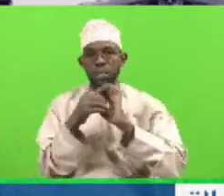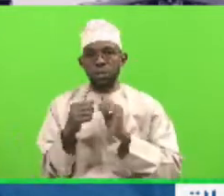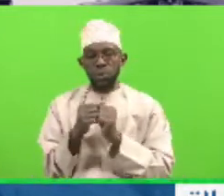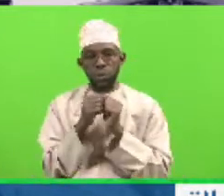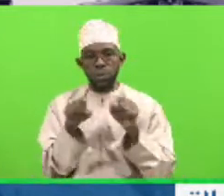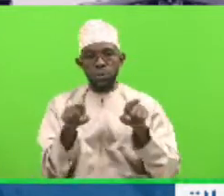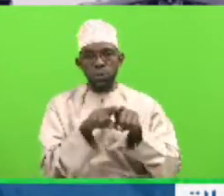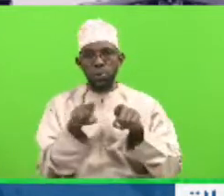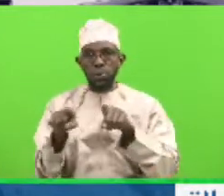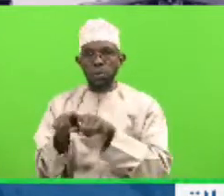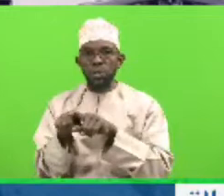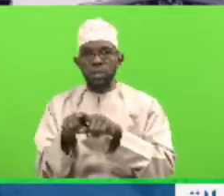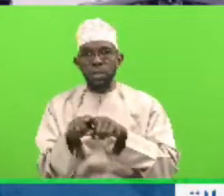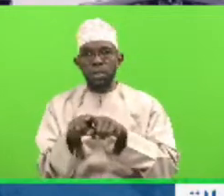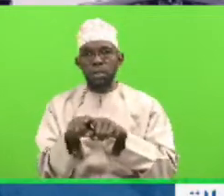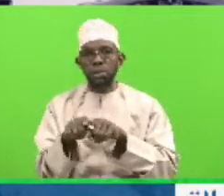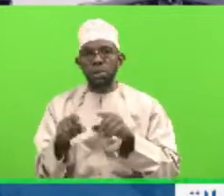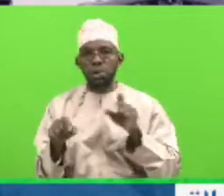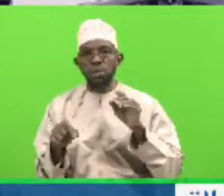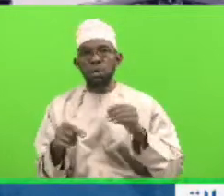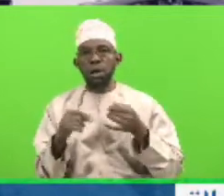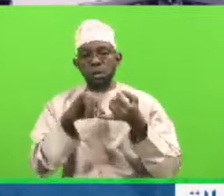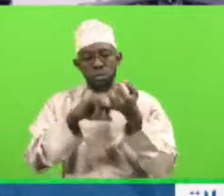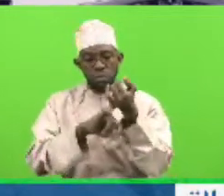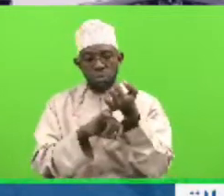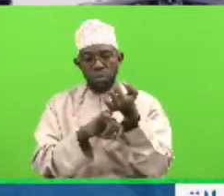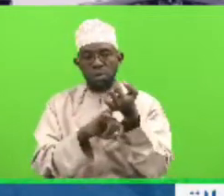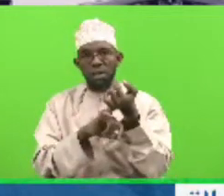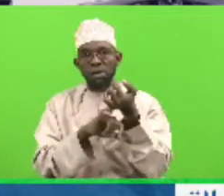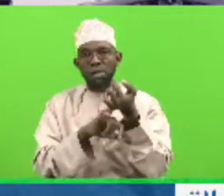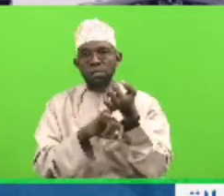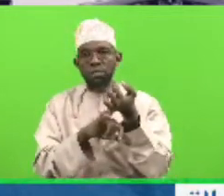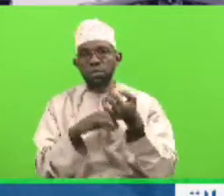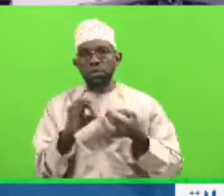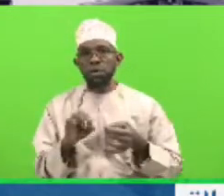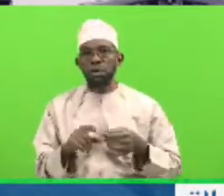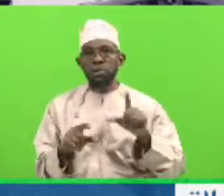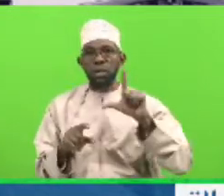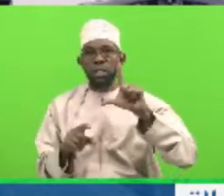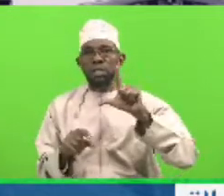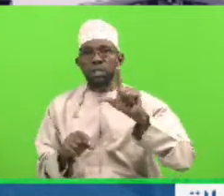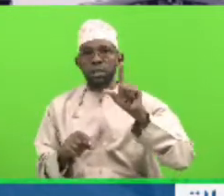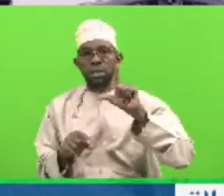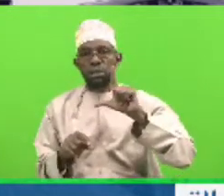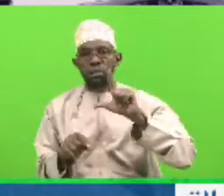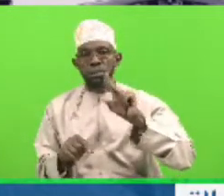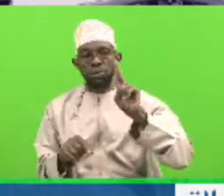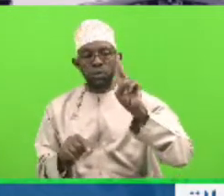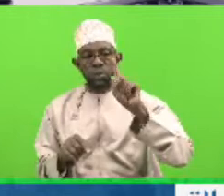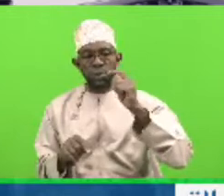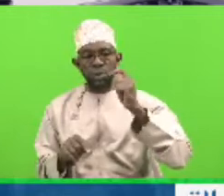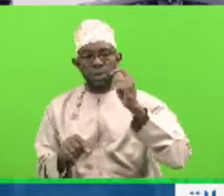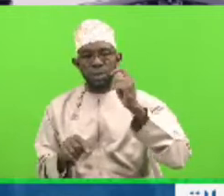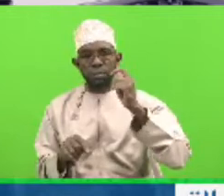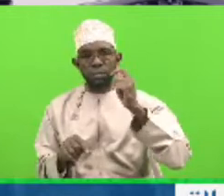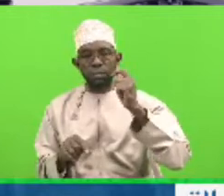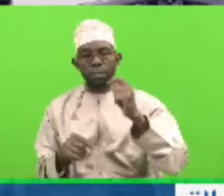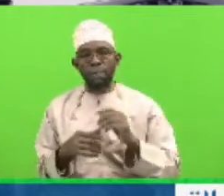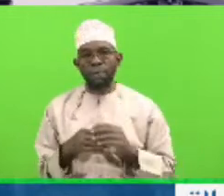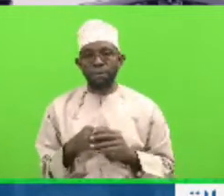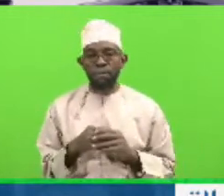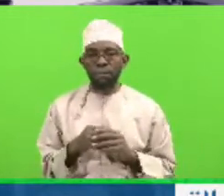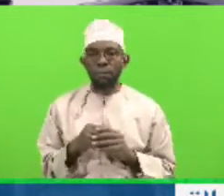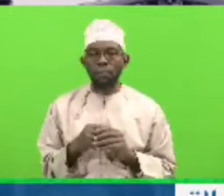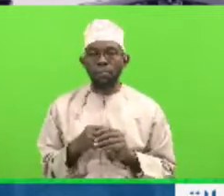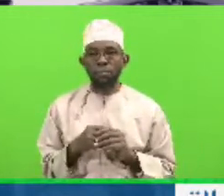you, just like the wife of Lut. And we warn even the Supreme Court judge, the three of them who decided to rule in favor